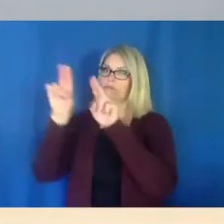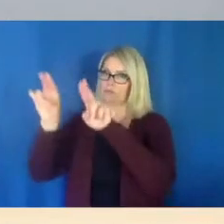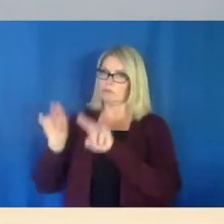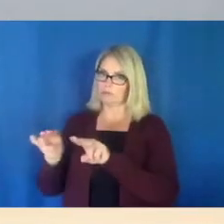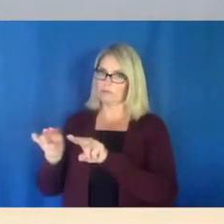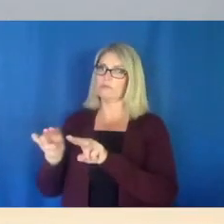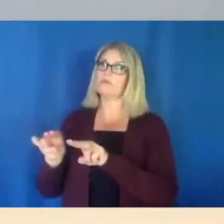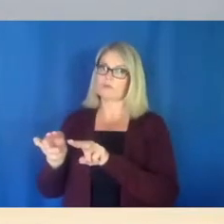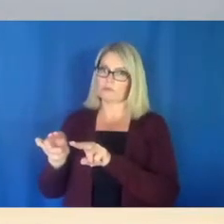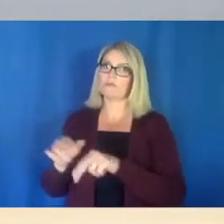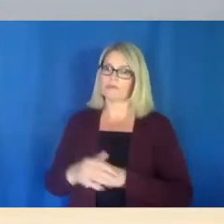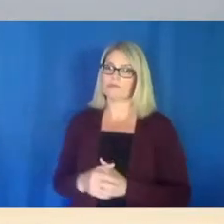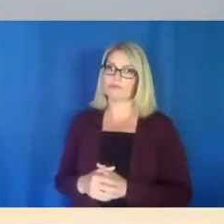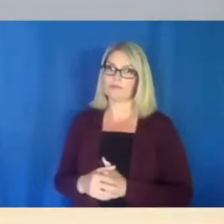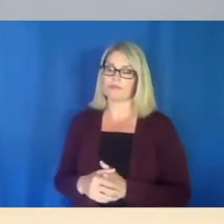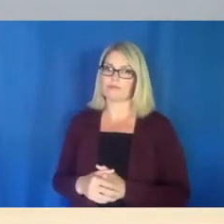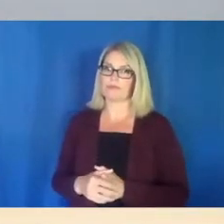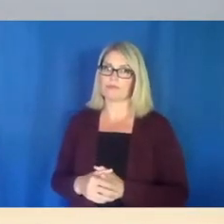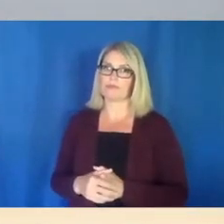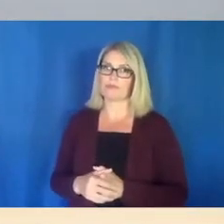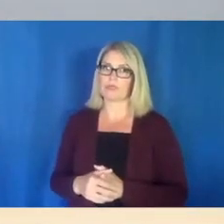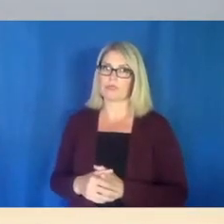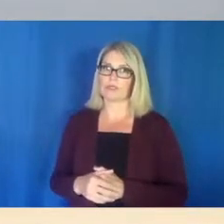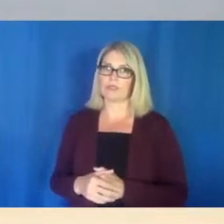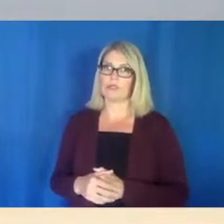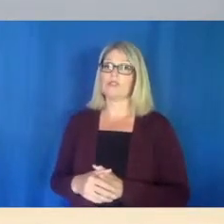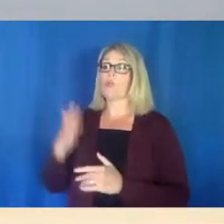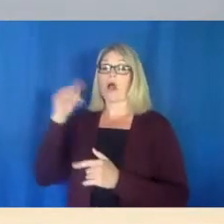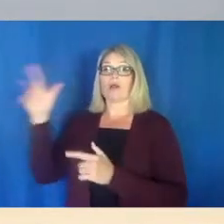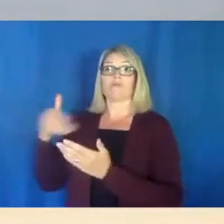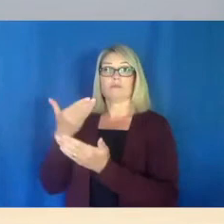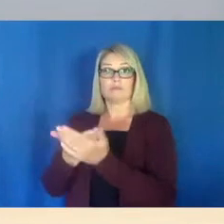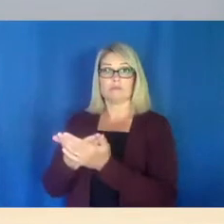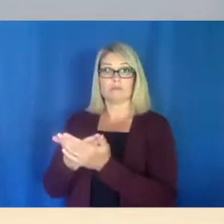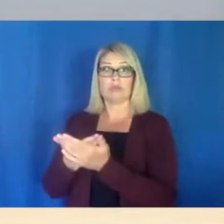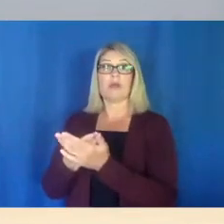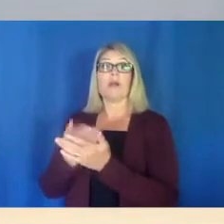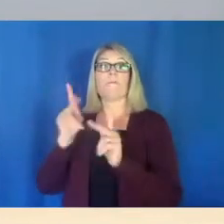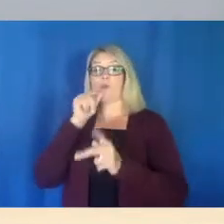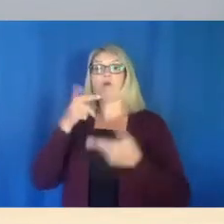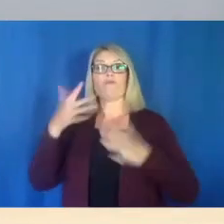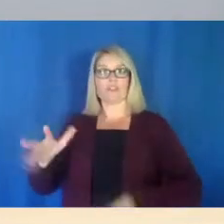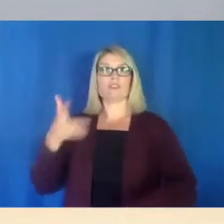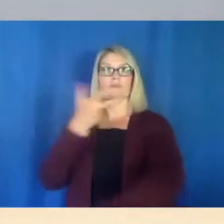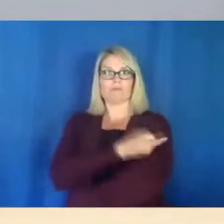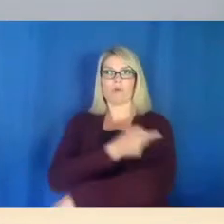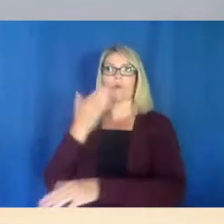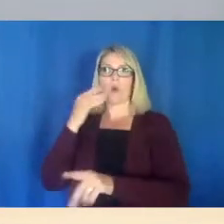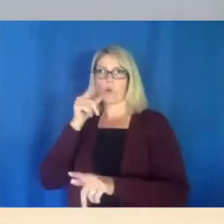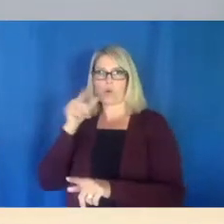help at the points of entry identify those who are vaccinated. So